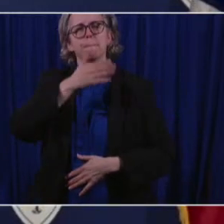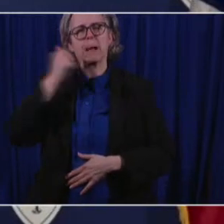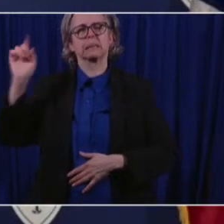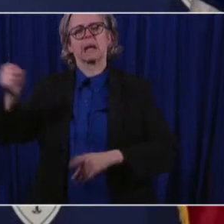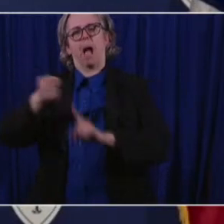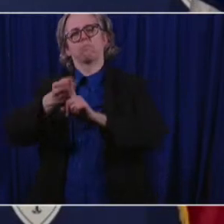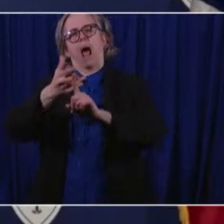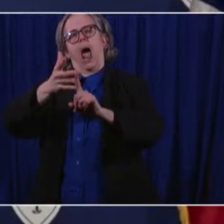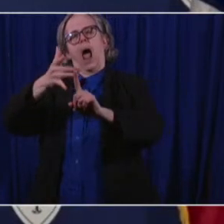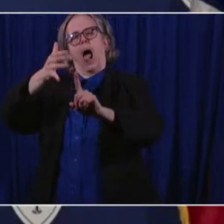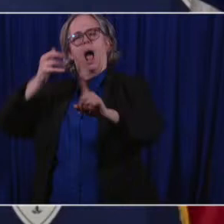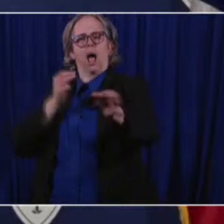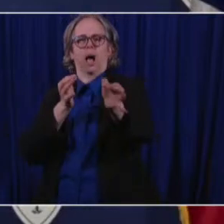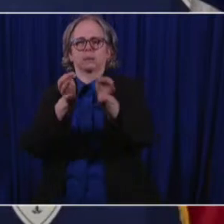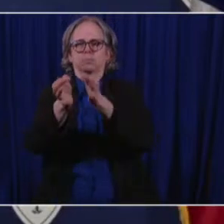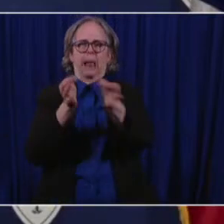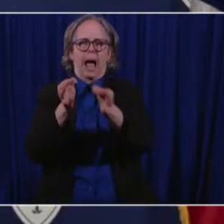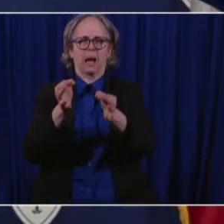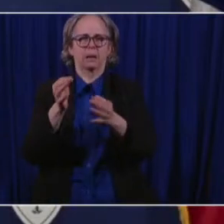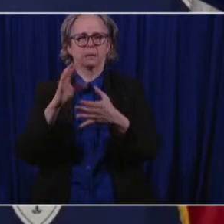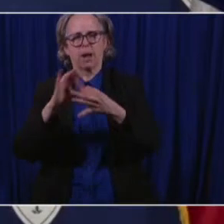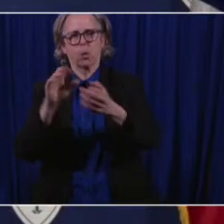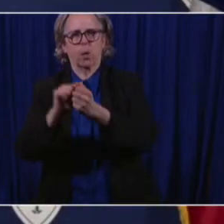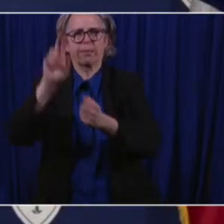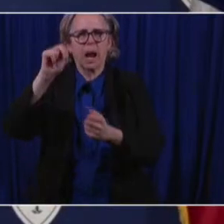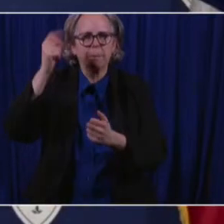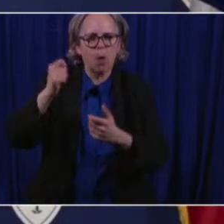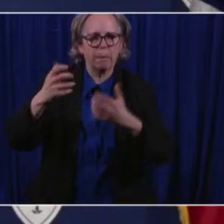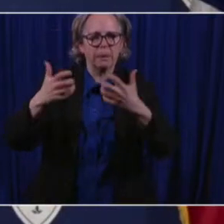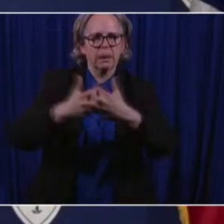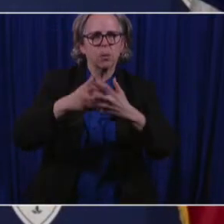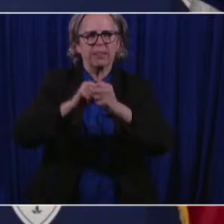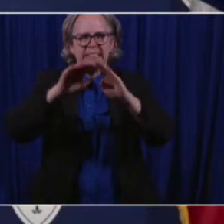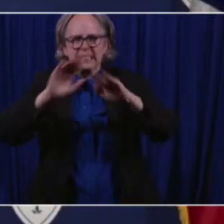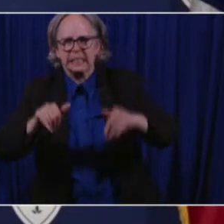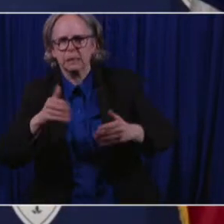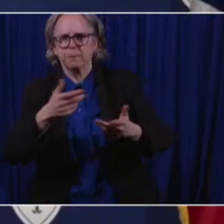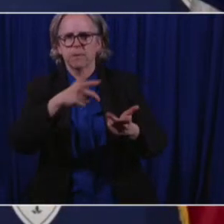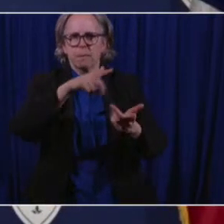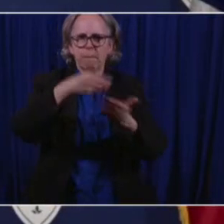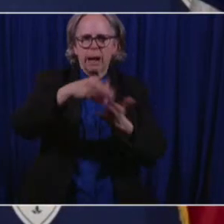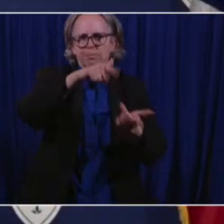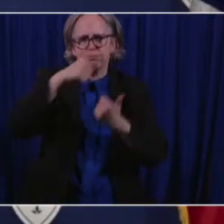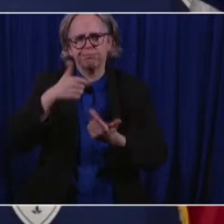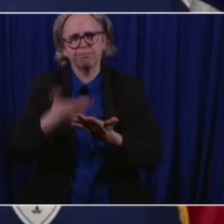that. Next question online is from Alex Ebert at Bloomberg.